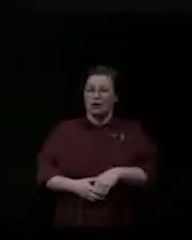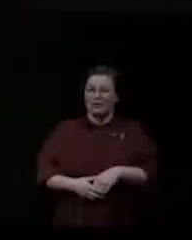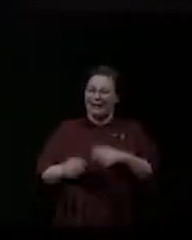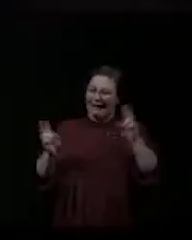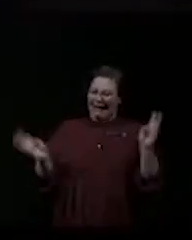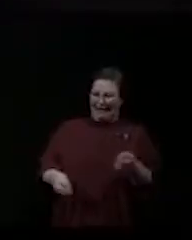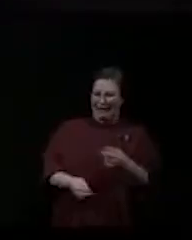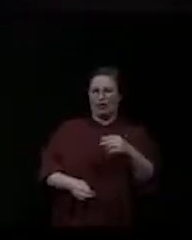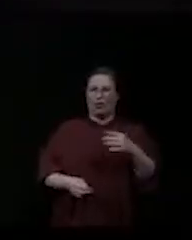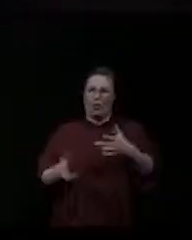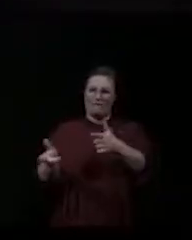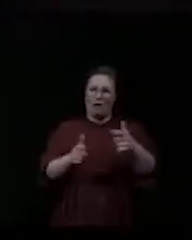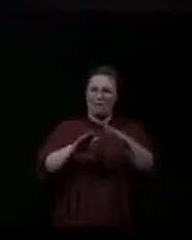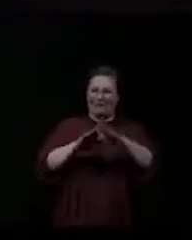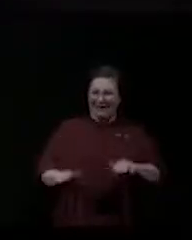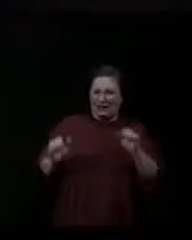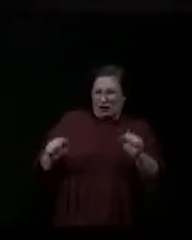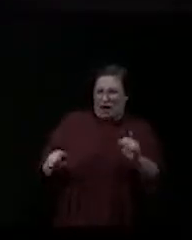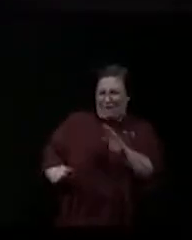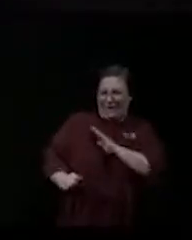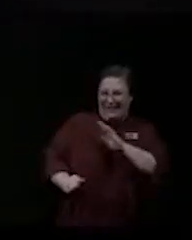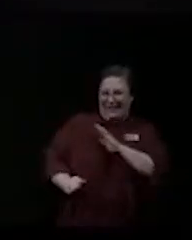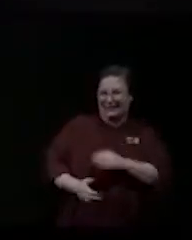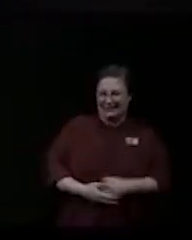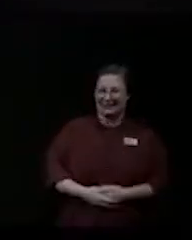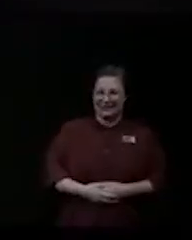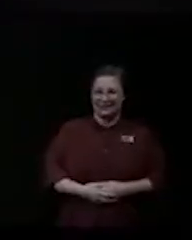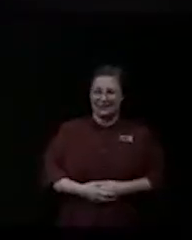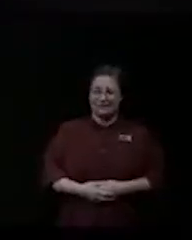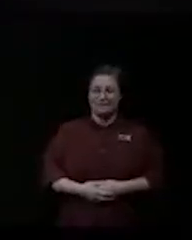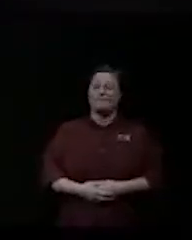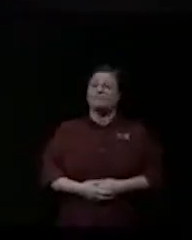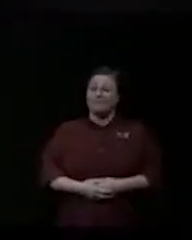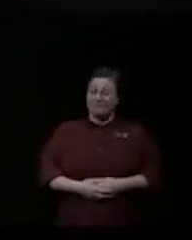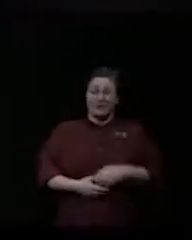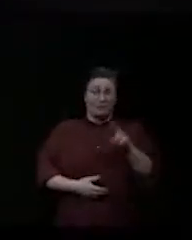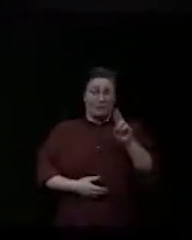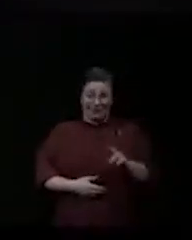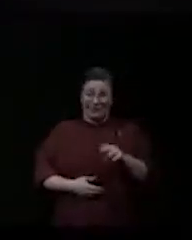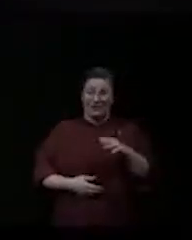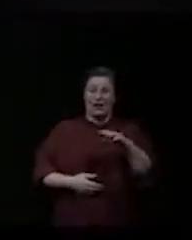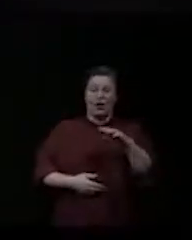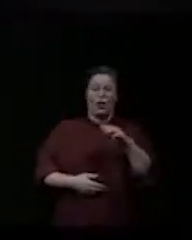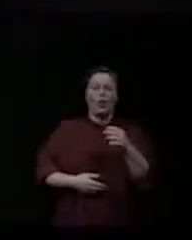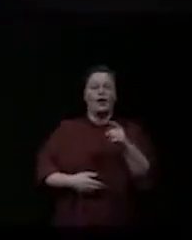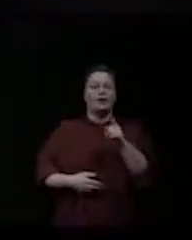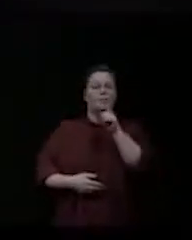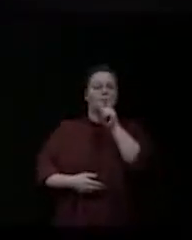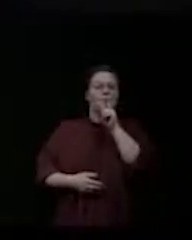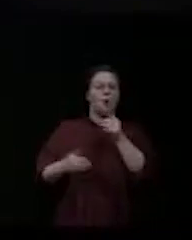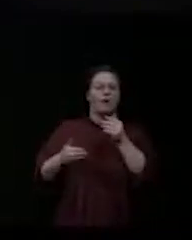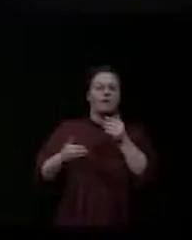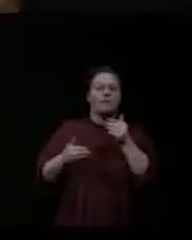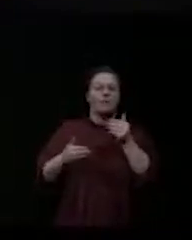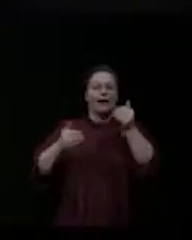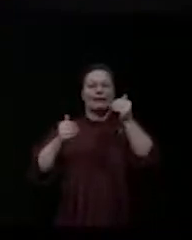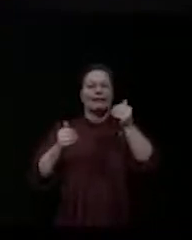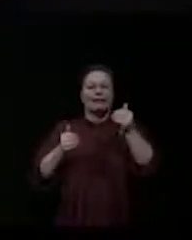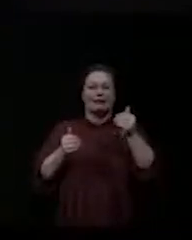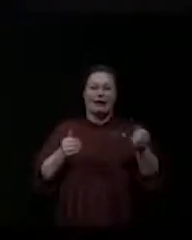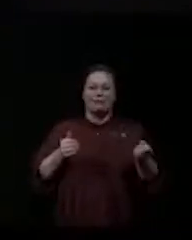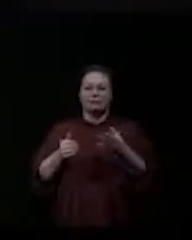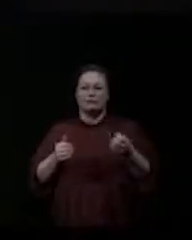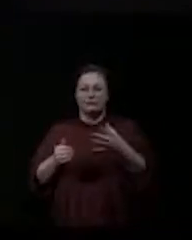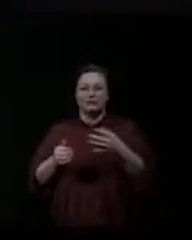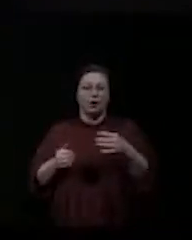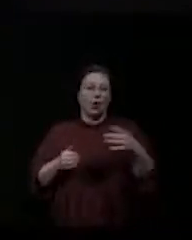the ceasefire. And despite some very limited improvement and a reduction in the